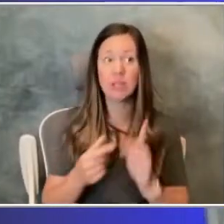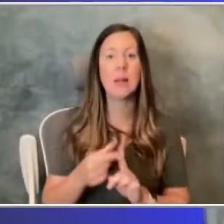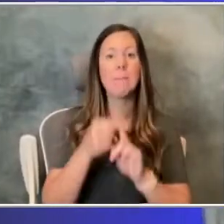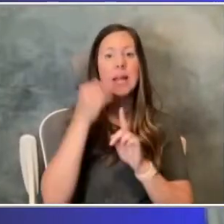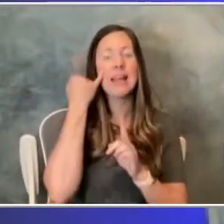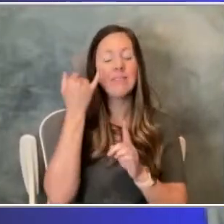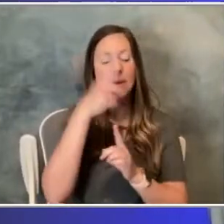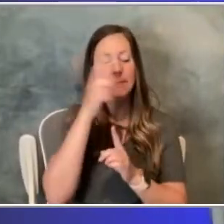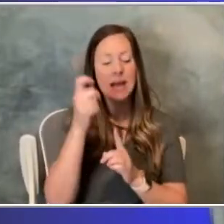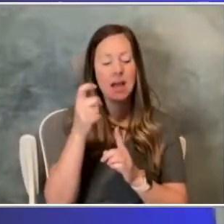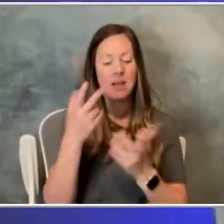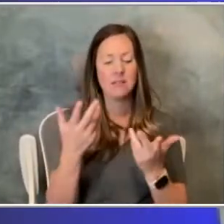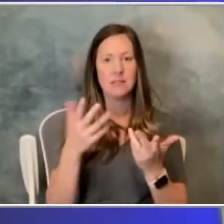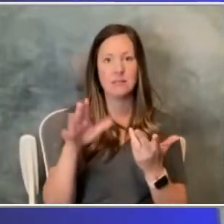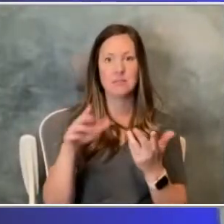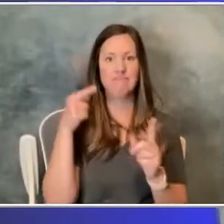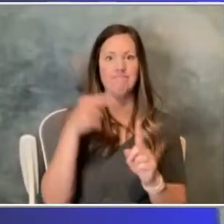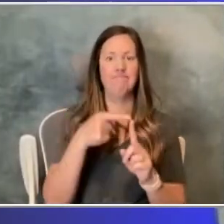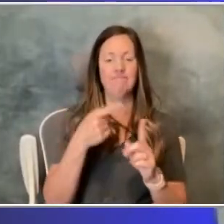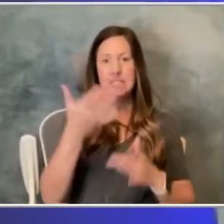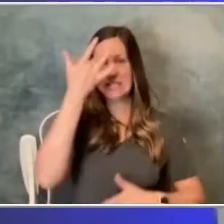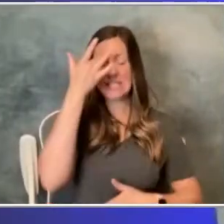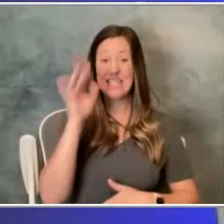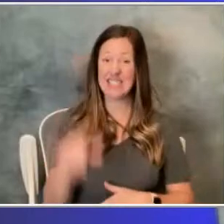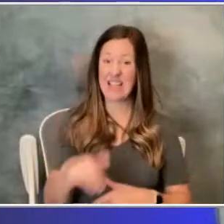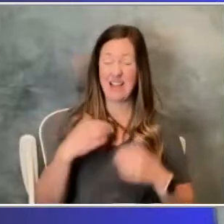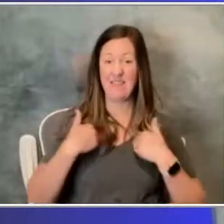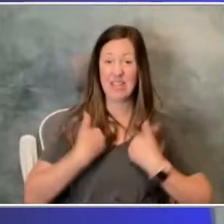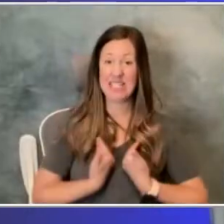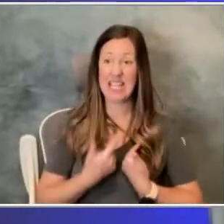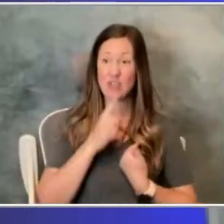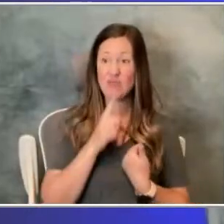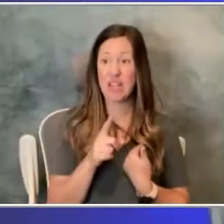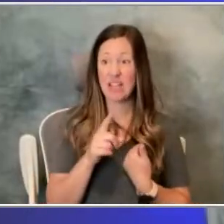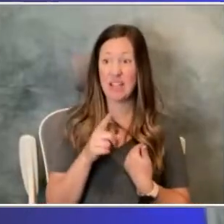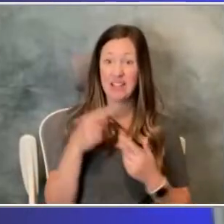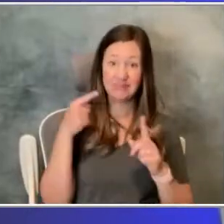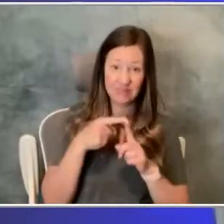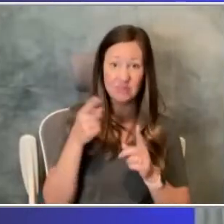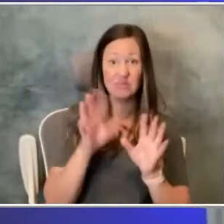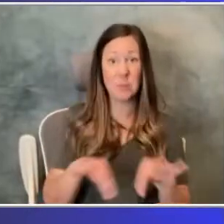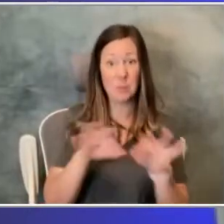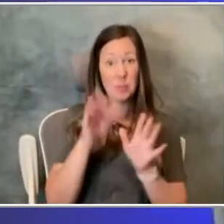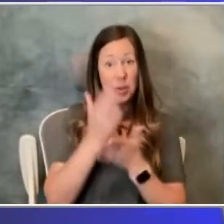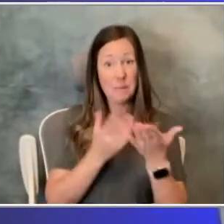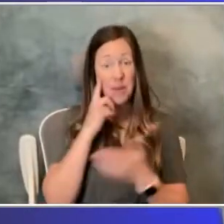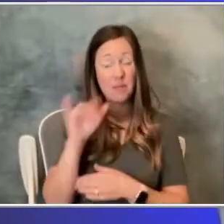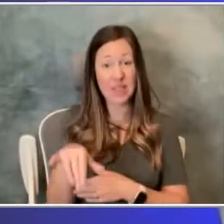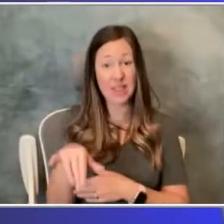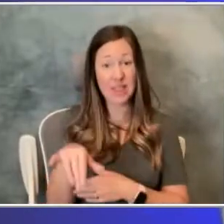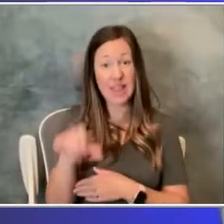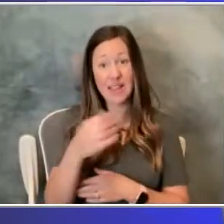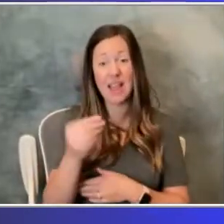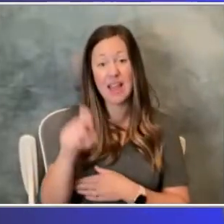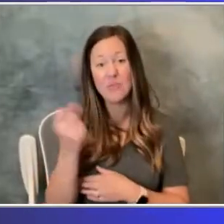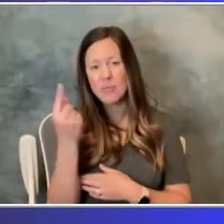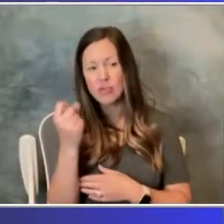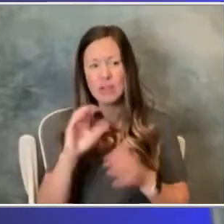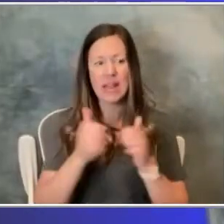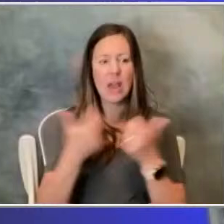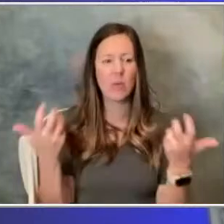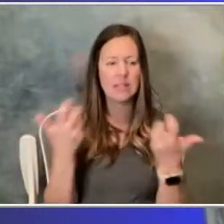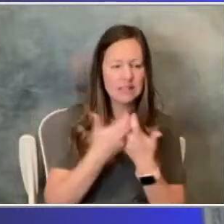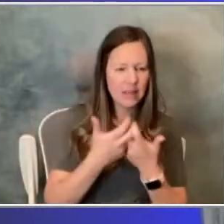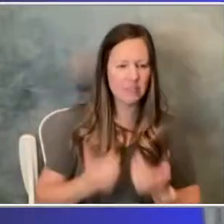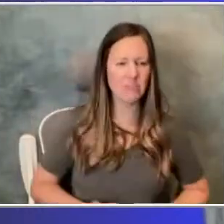underlying disease, that fatigue is just a key component of it. And understand how to adapt and live with